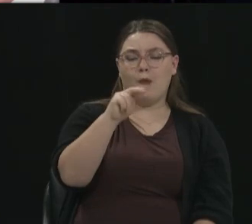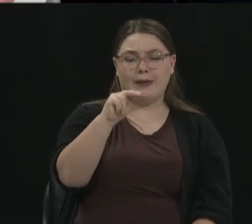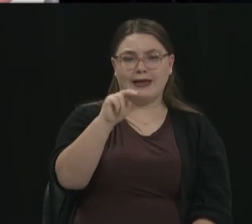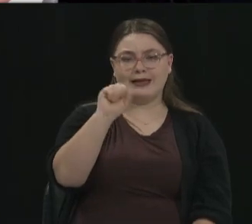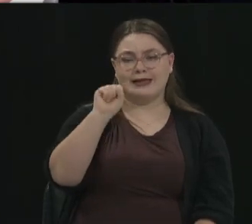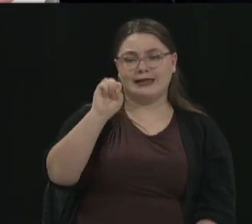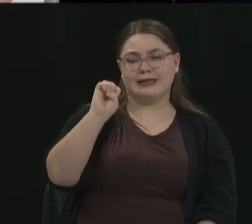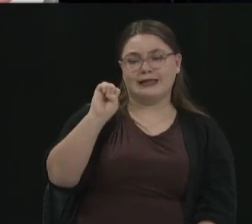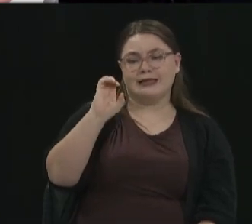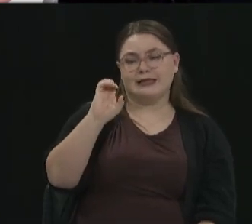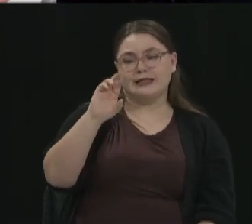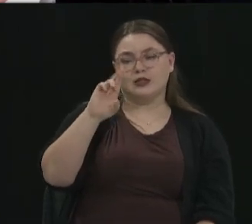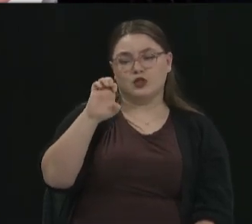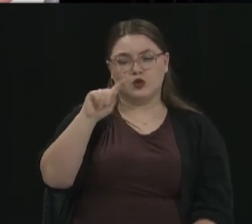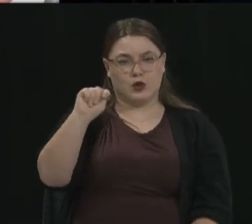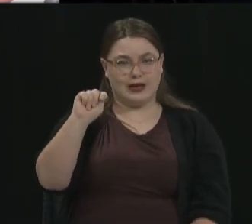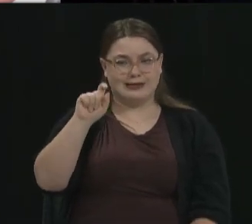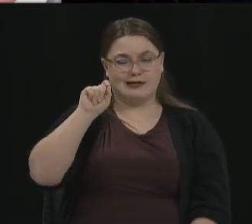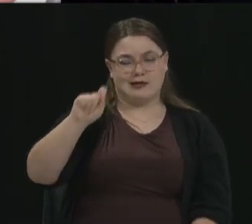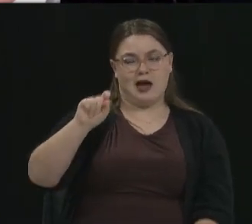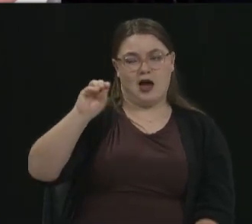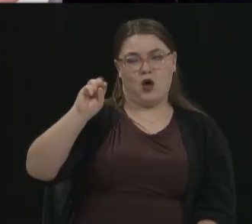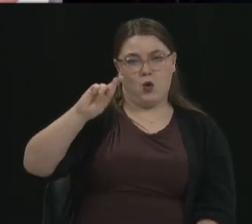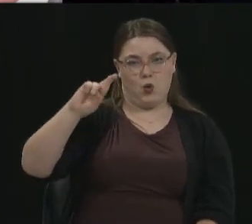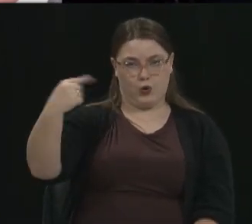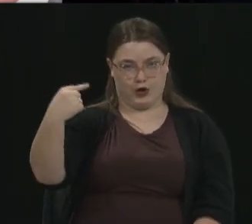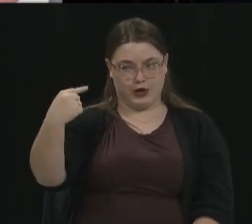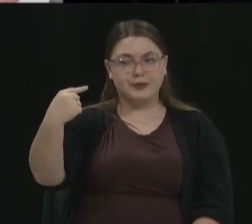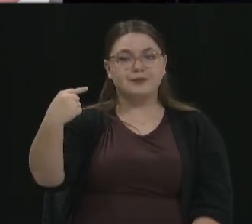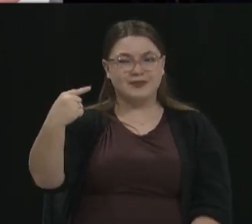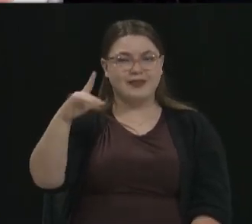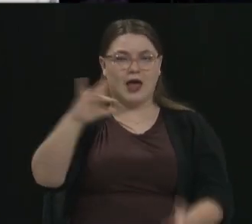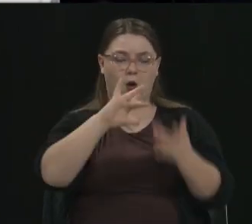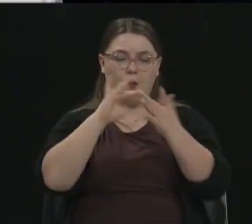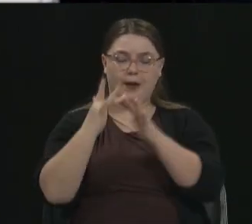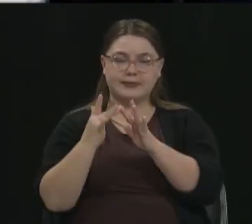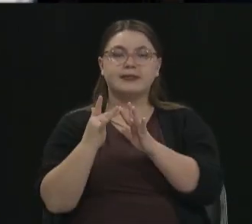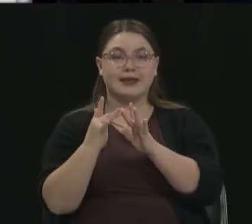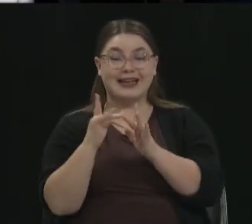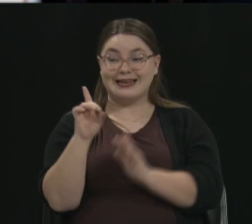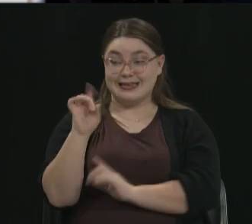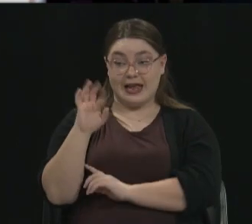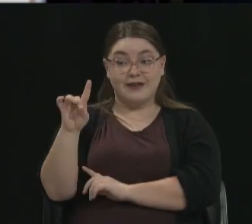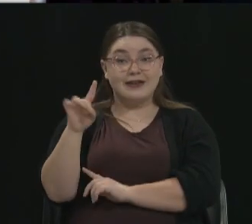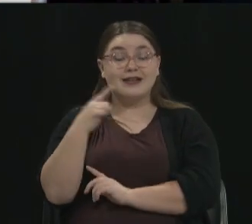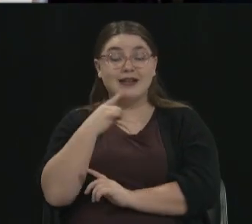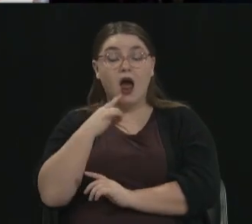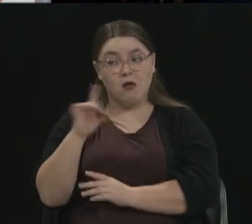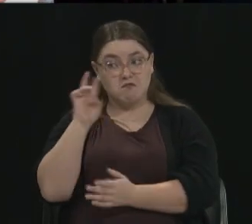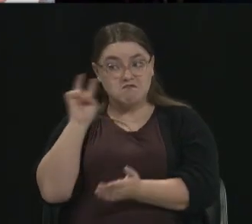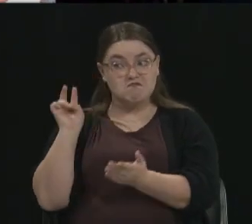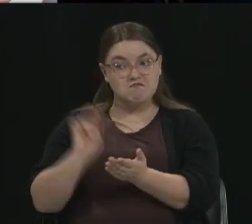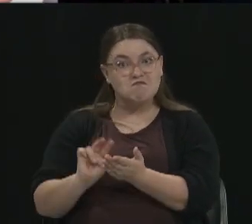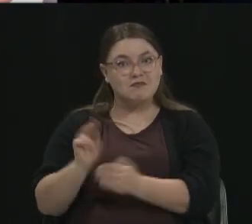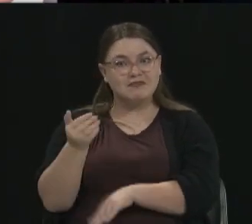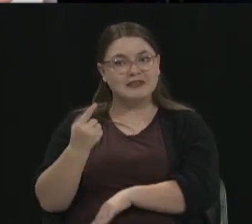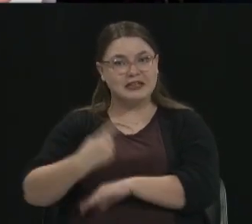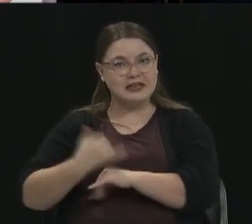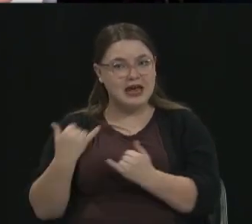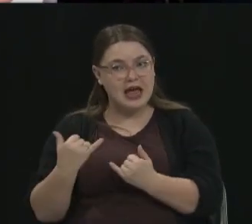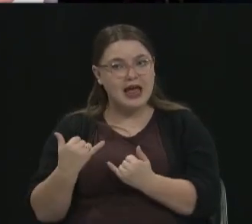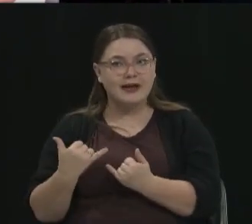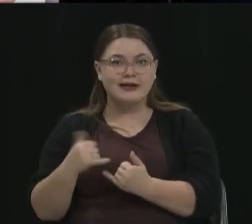.org. .org. Okay. Yes. In fact, I looked at that earlier today, although I Did you? wasn't looking at Yeah. it in the same vein,